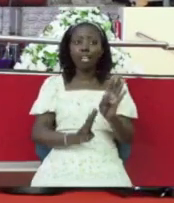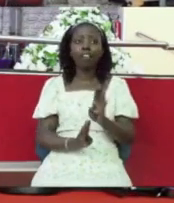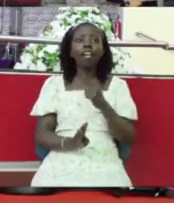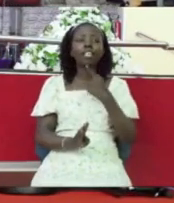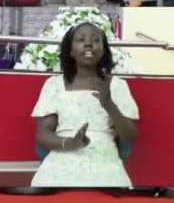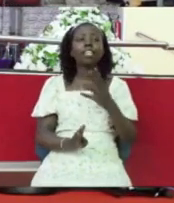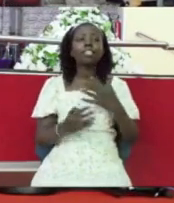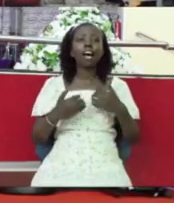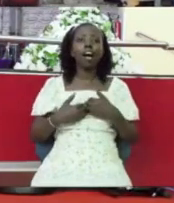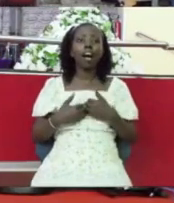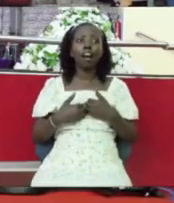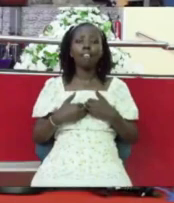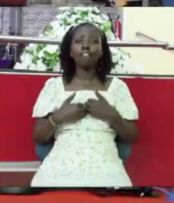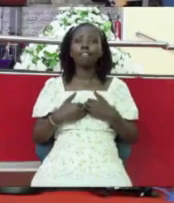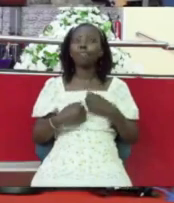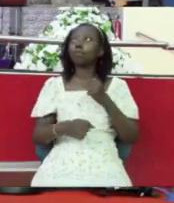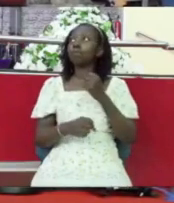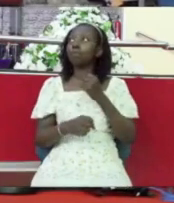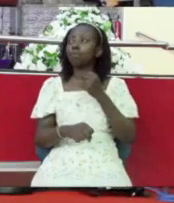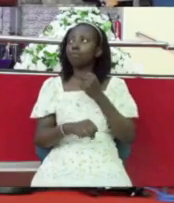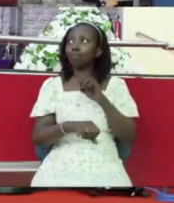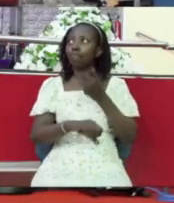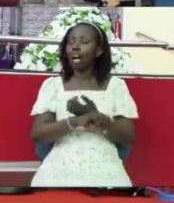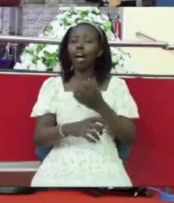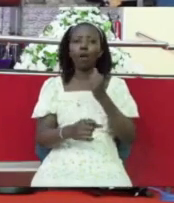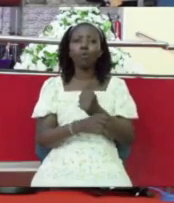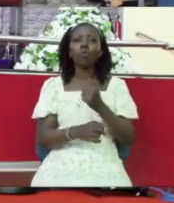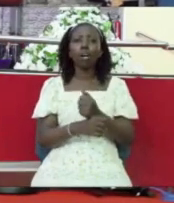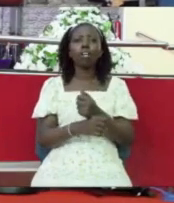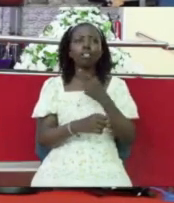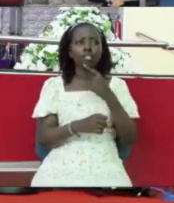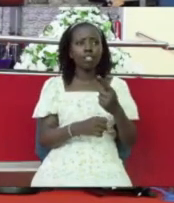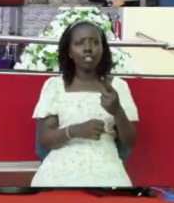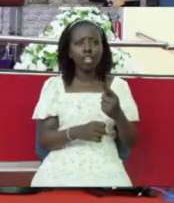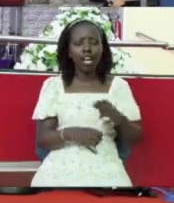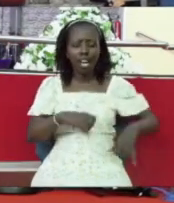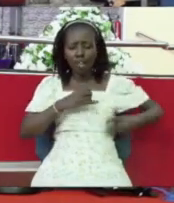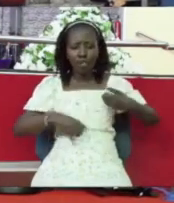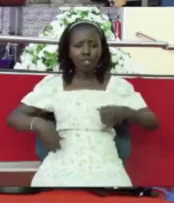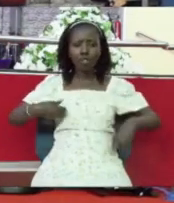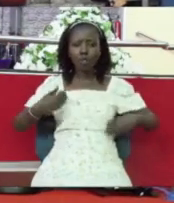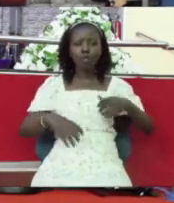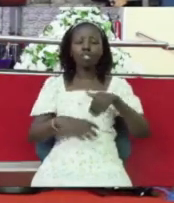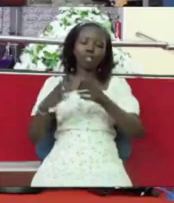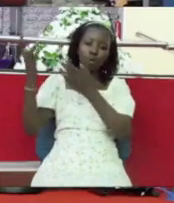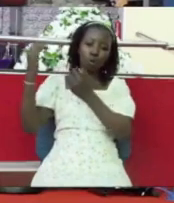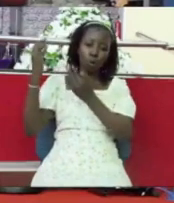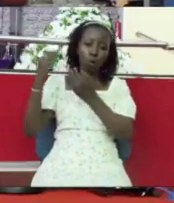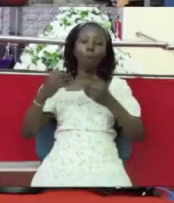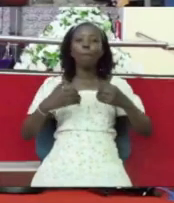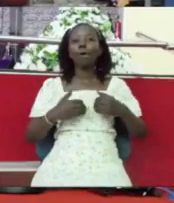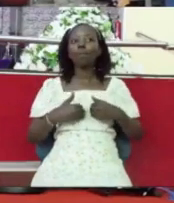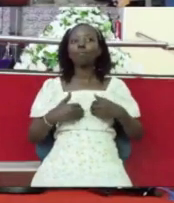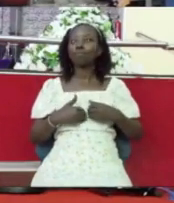isikue tutakosa. And I could go on and on and on. It says rejoice in the hope that you have. Ukaweza kufurahia